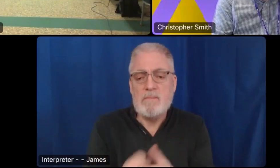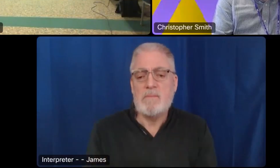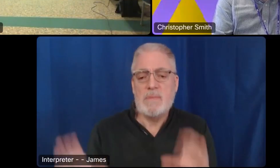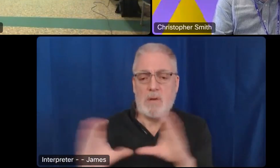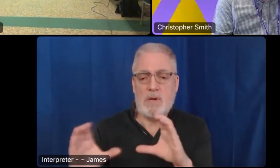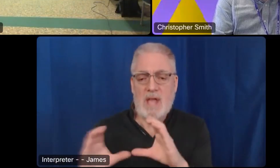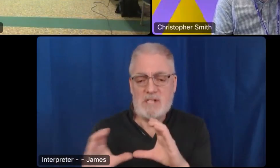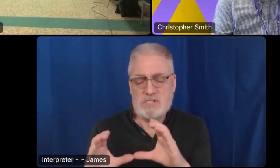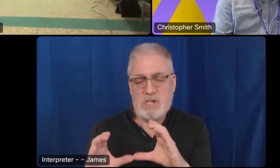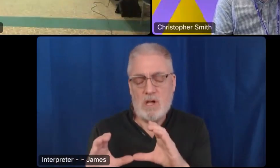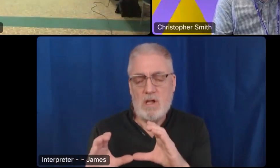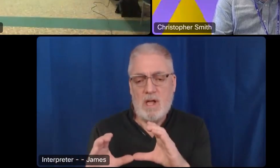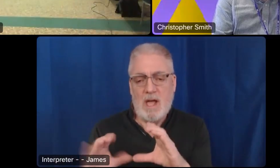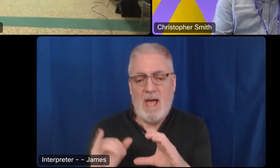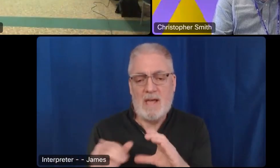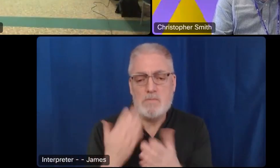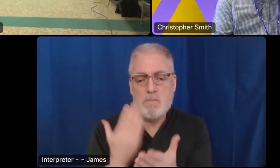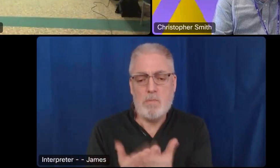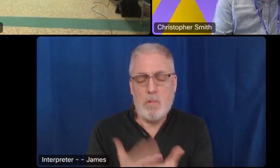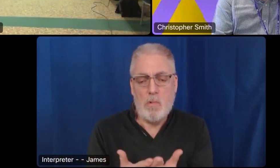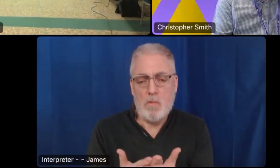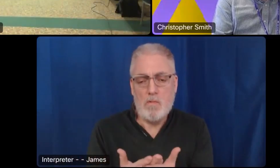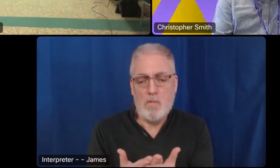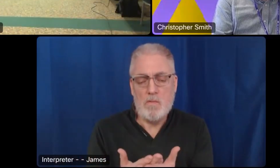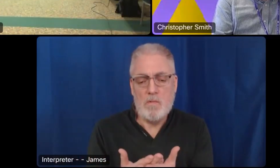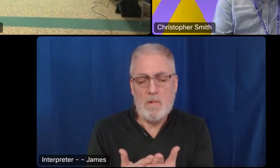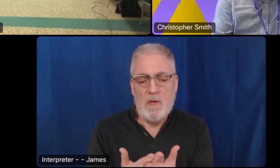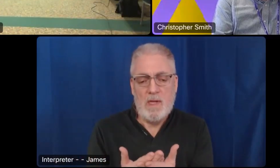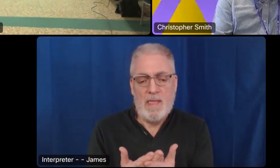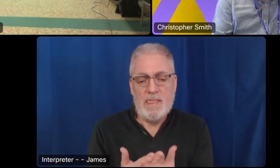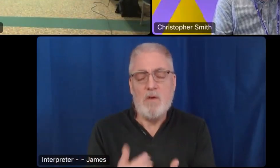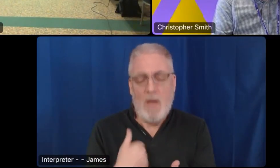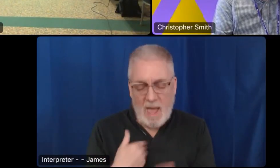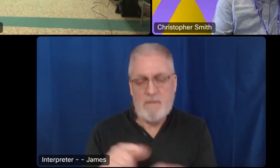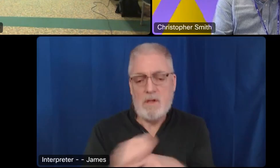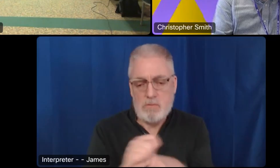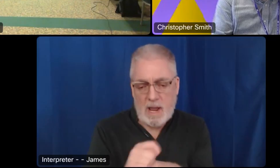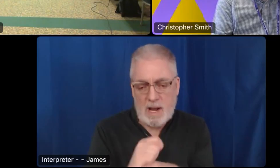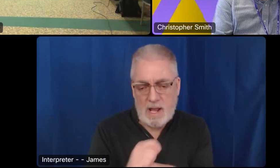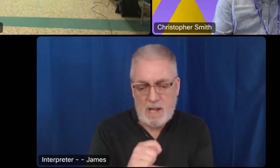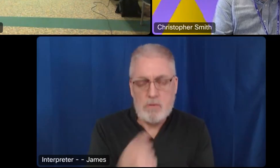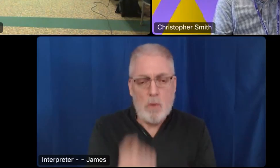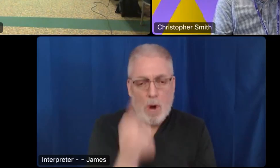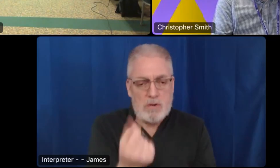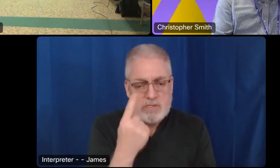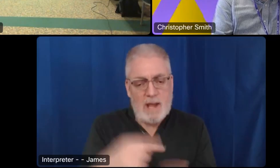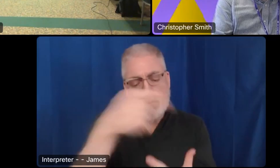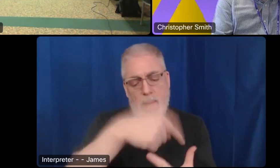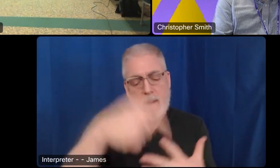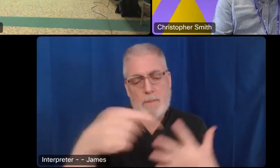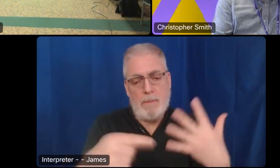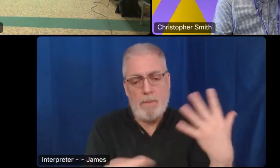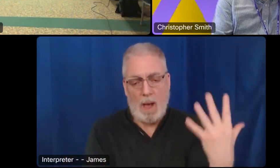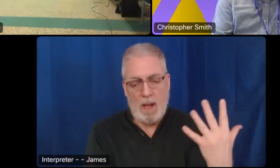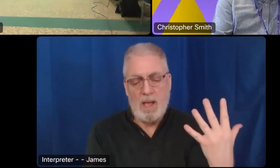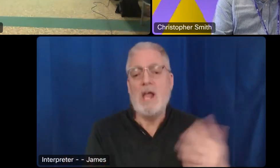what's available and types of treatment to support people who have varied needs that I think show